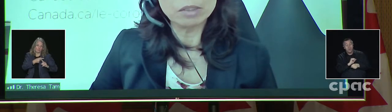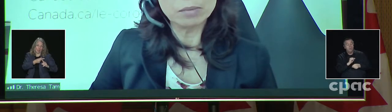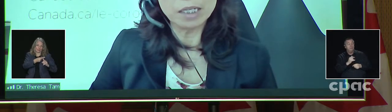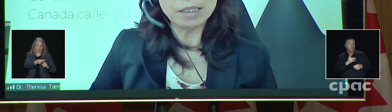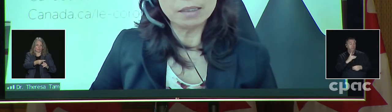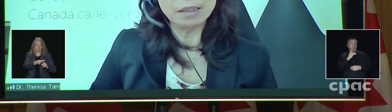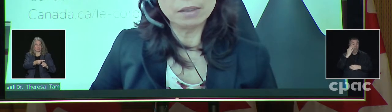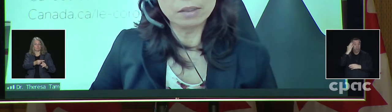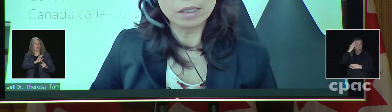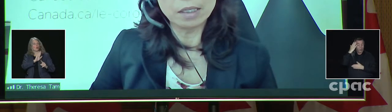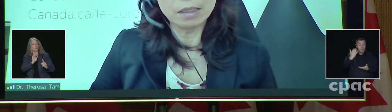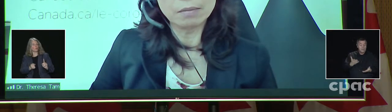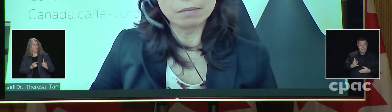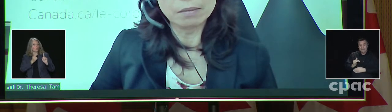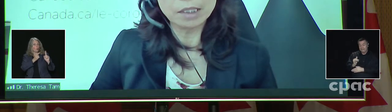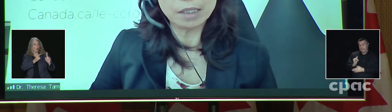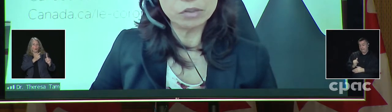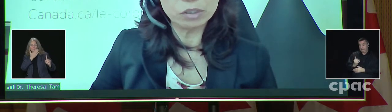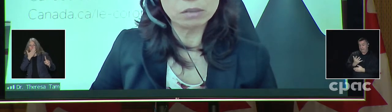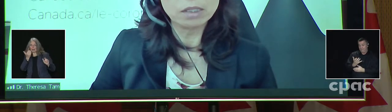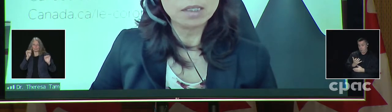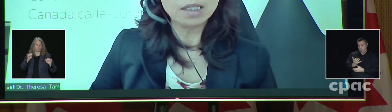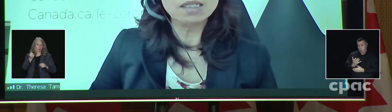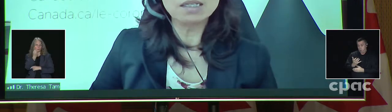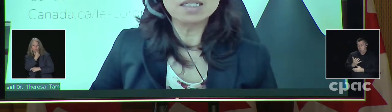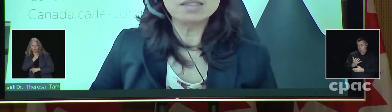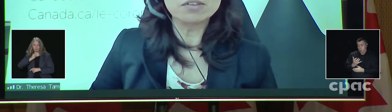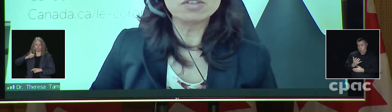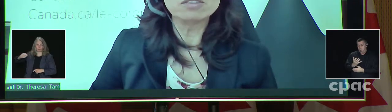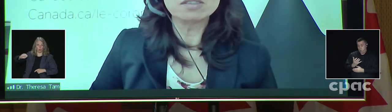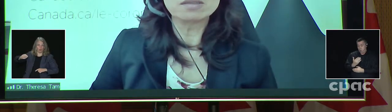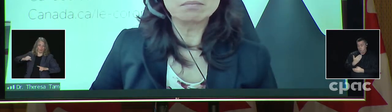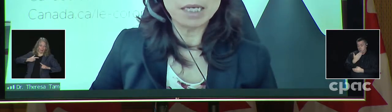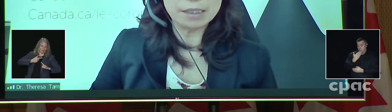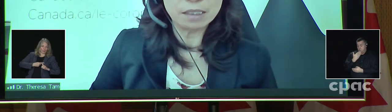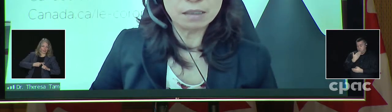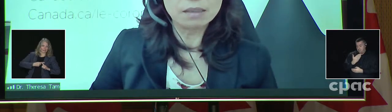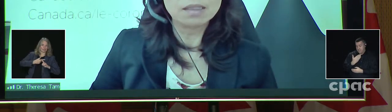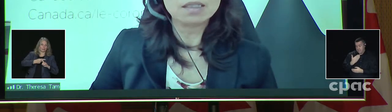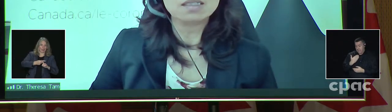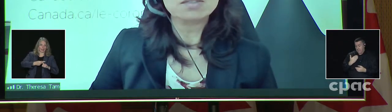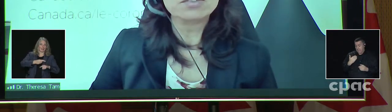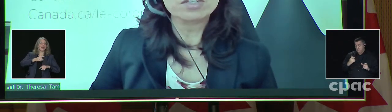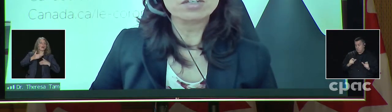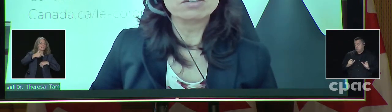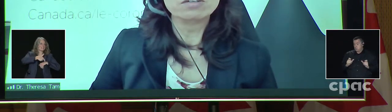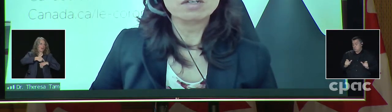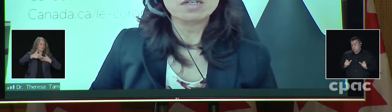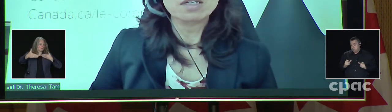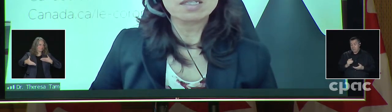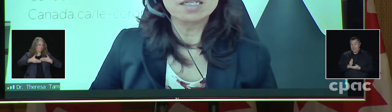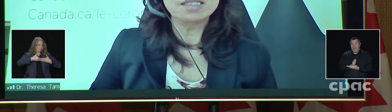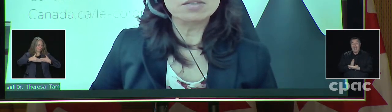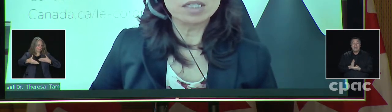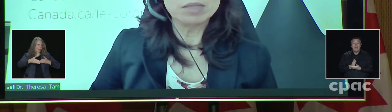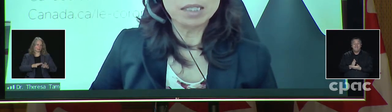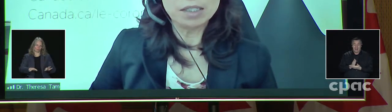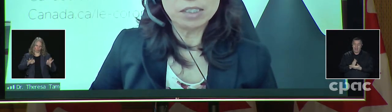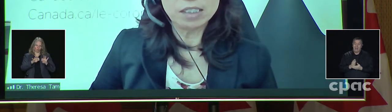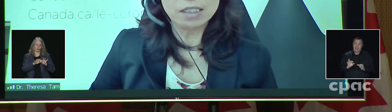or optimize your schedule, then the intervals matter. So